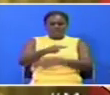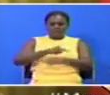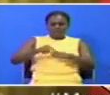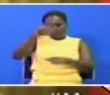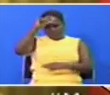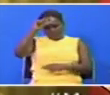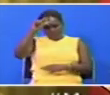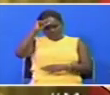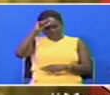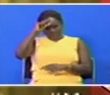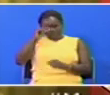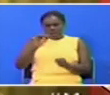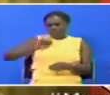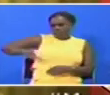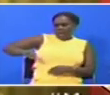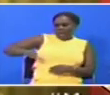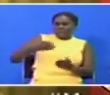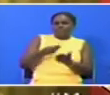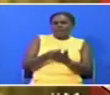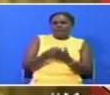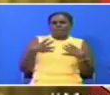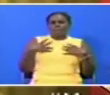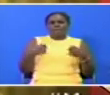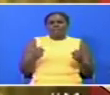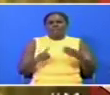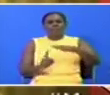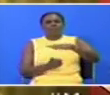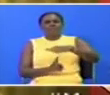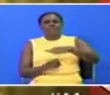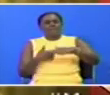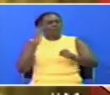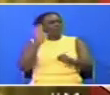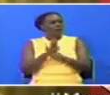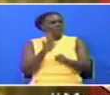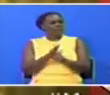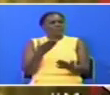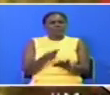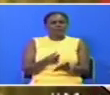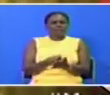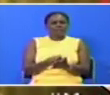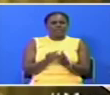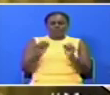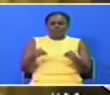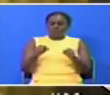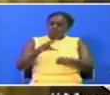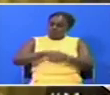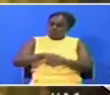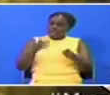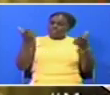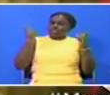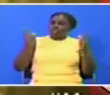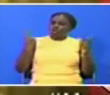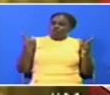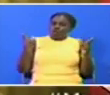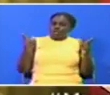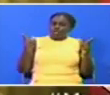is holding a lot of money. The Minister of Health have a lot of money. They can afford to buy a container and go to the